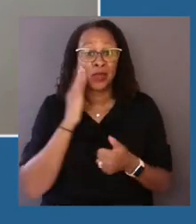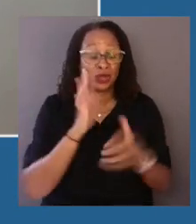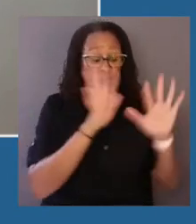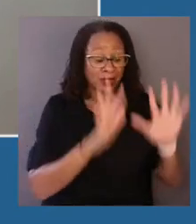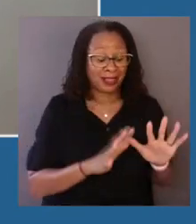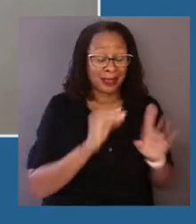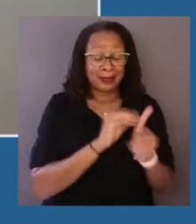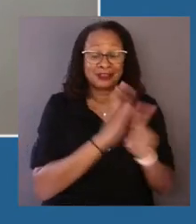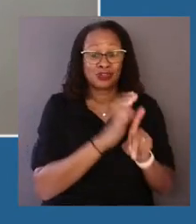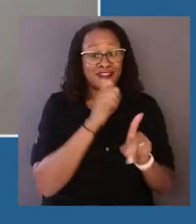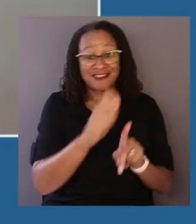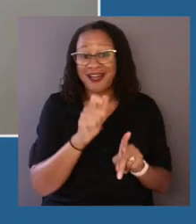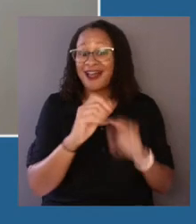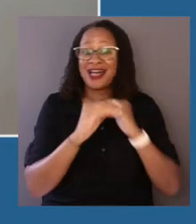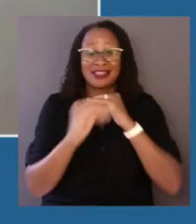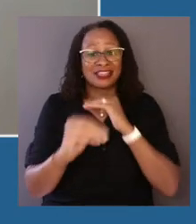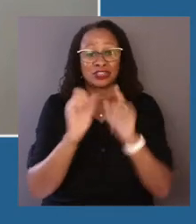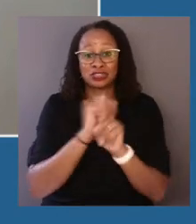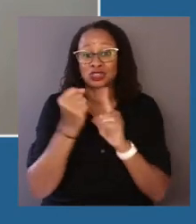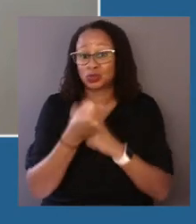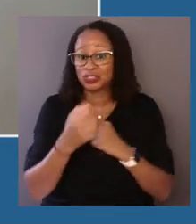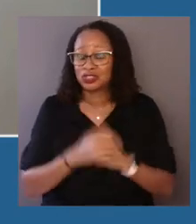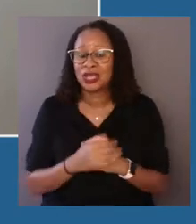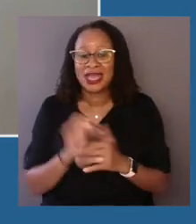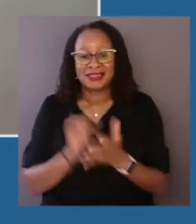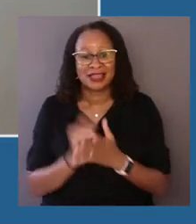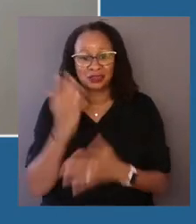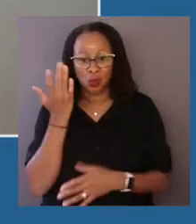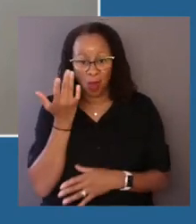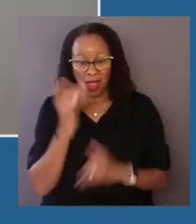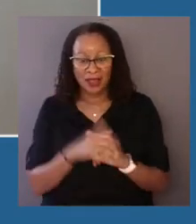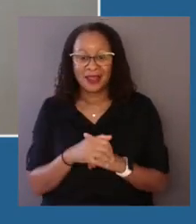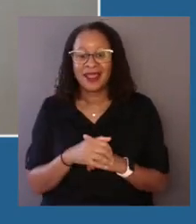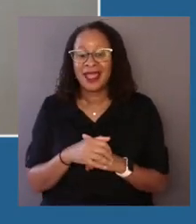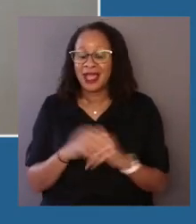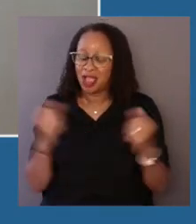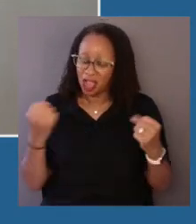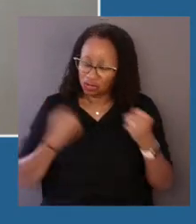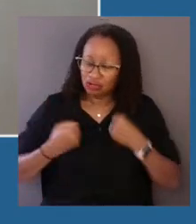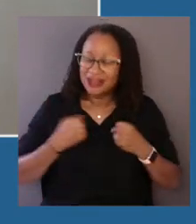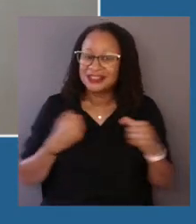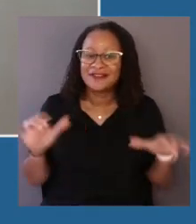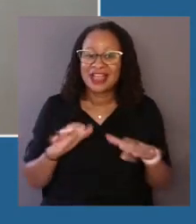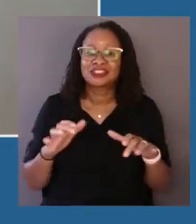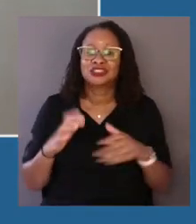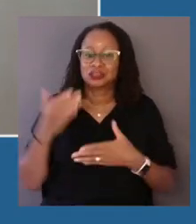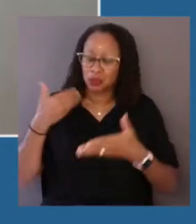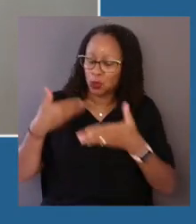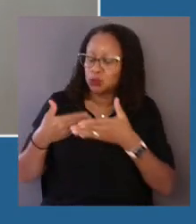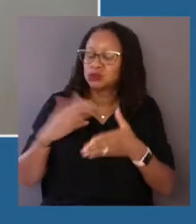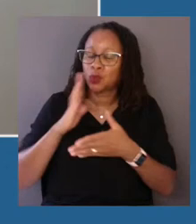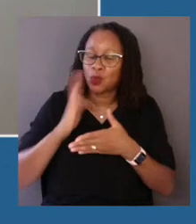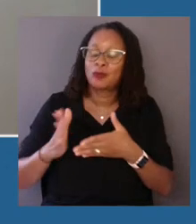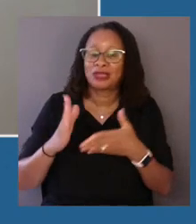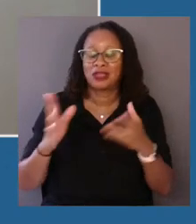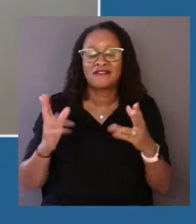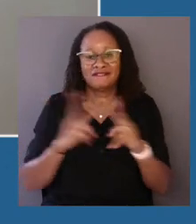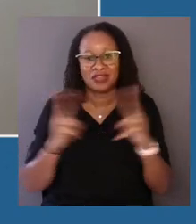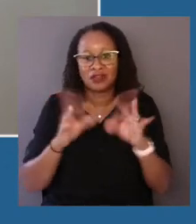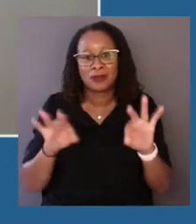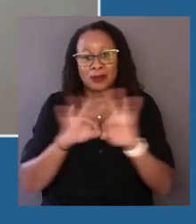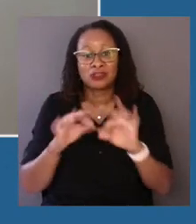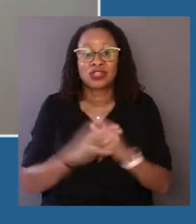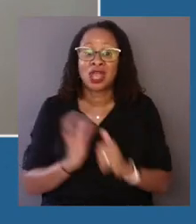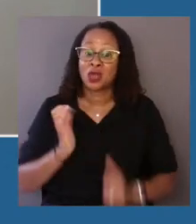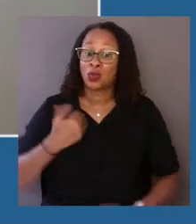non-linear situation. So that's why aggressive action in the near term is so urgent, because we really are finding out